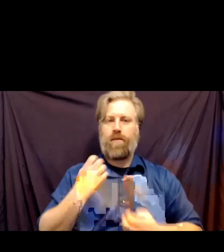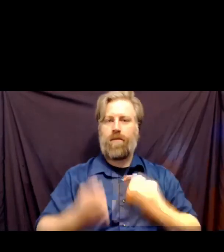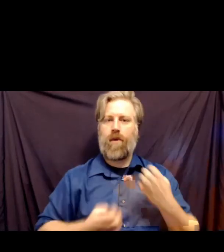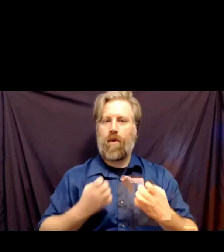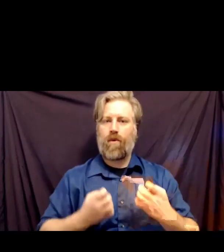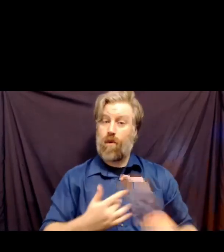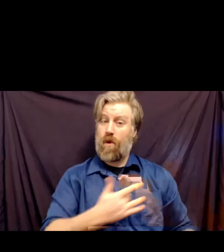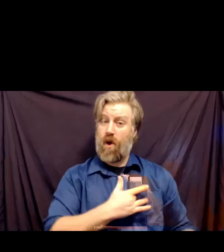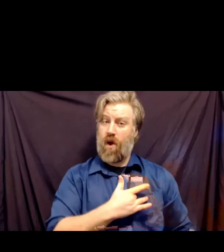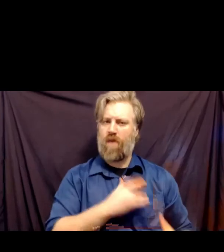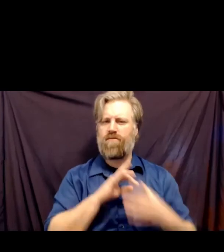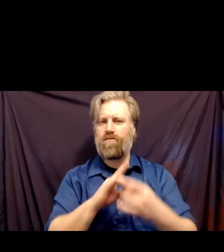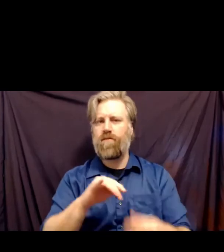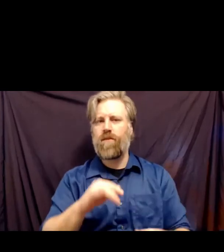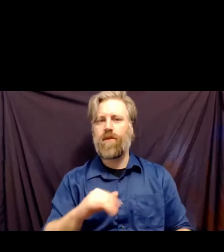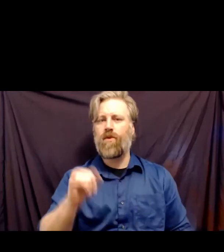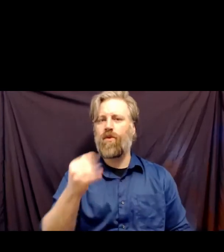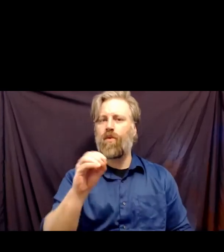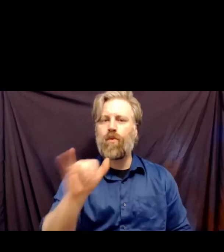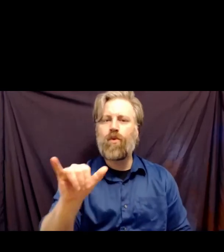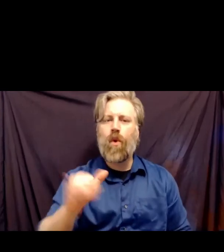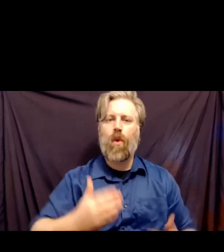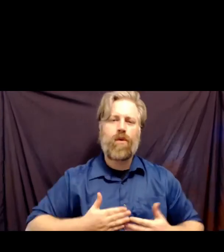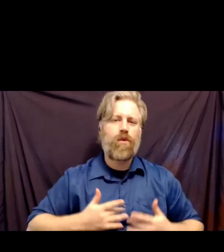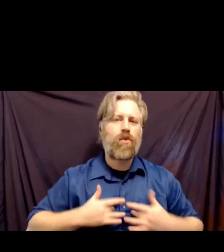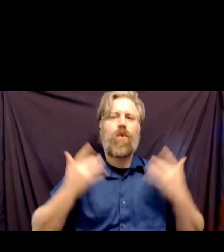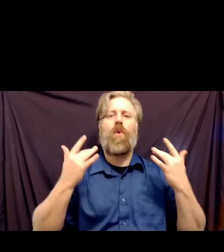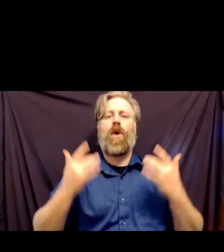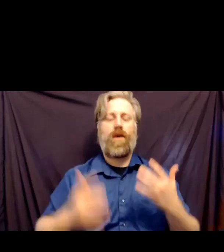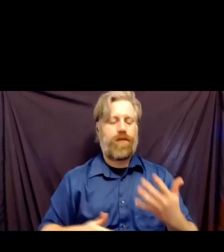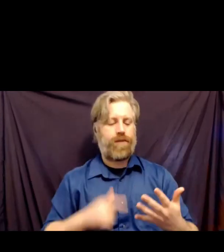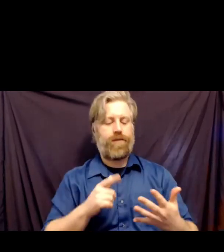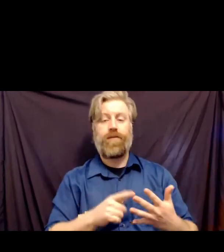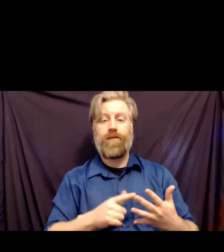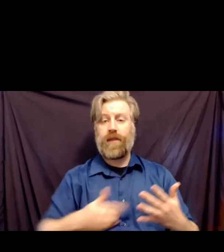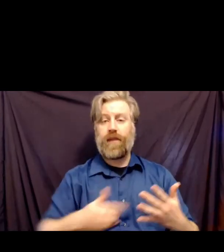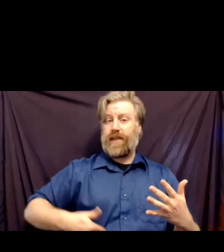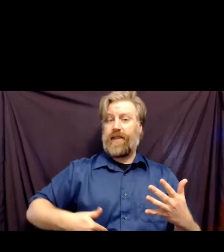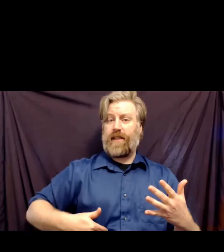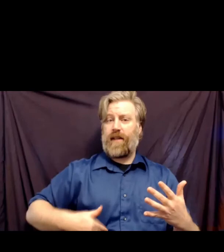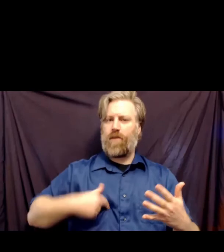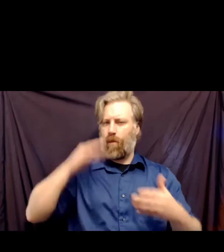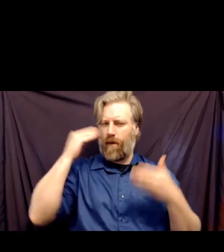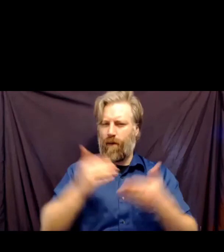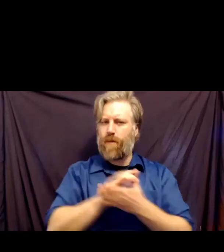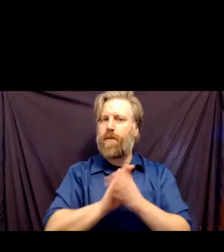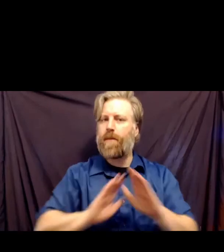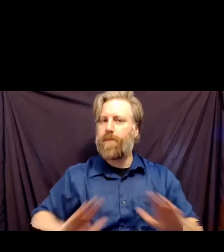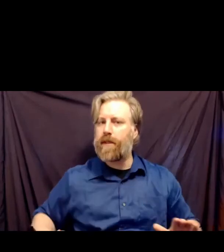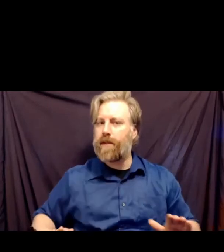joy. When we work on the stomach system, we focus on the emotion of peace. When we work on